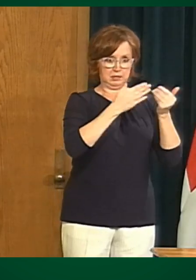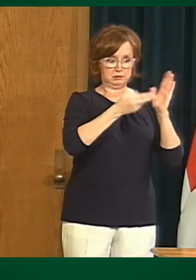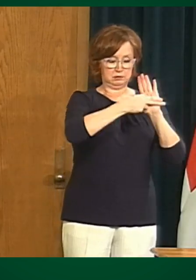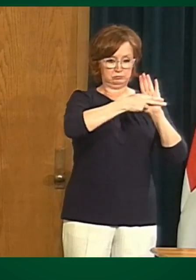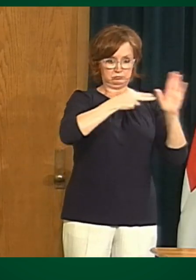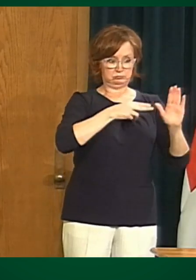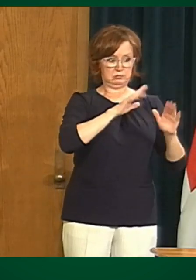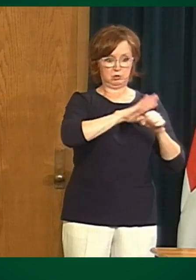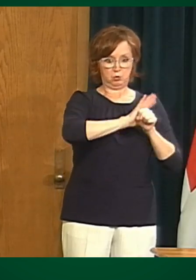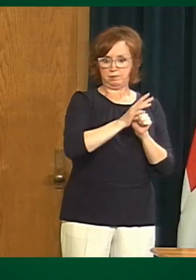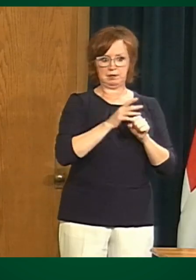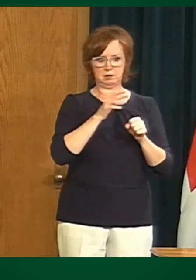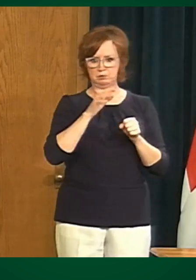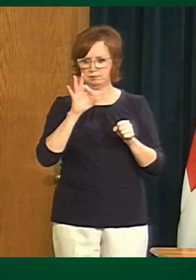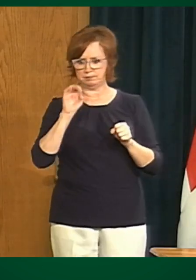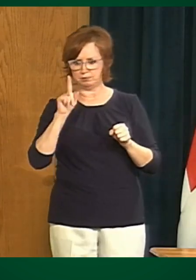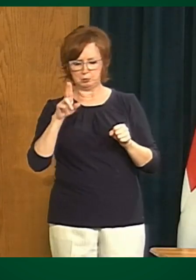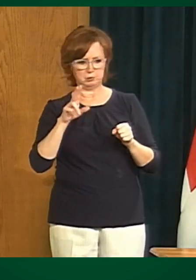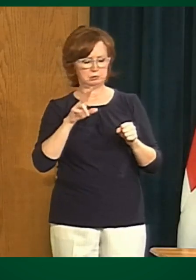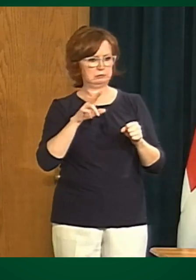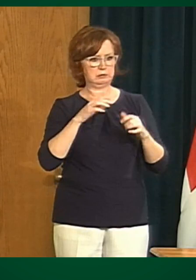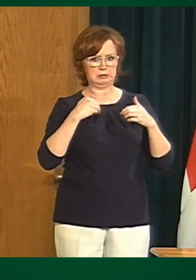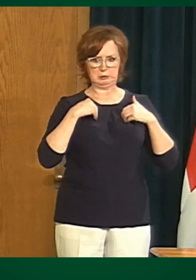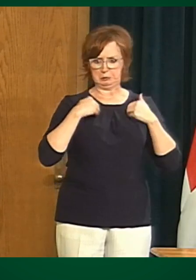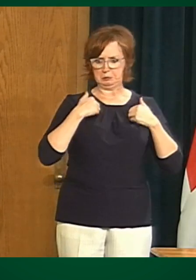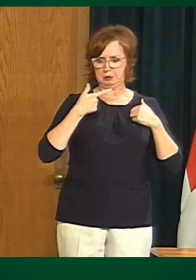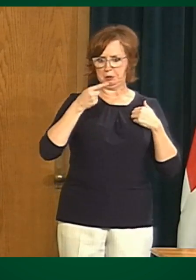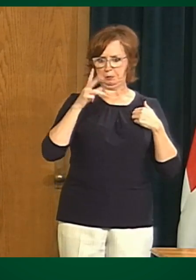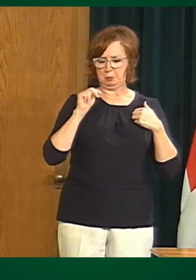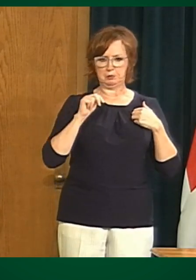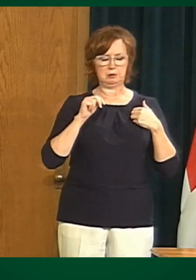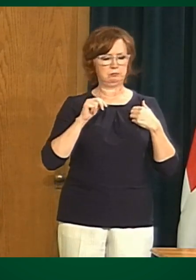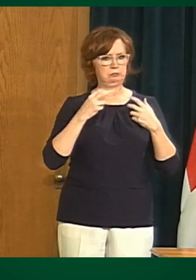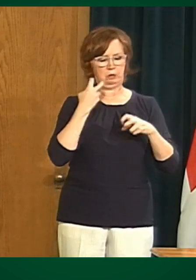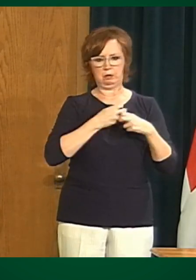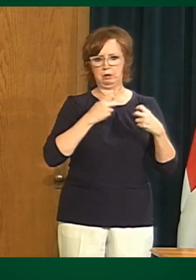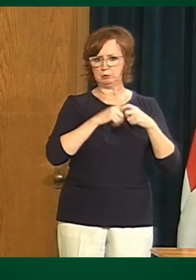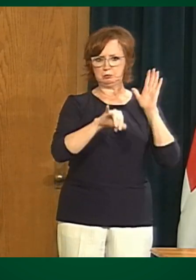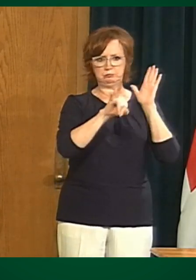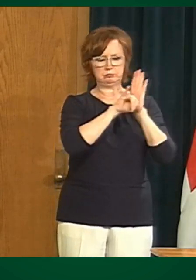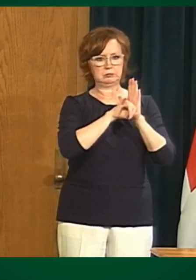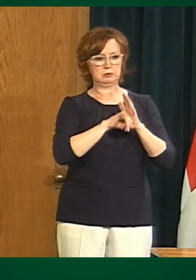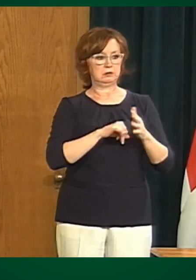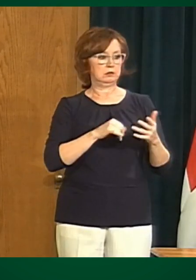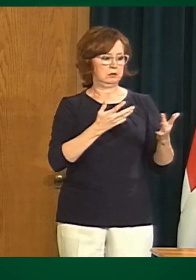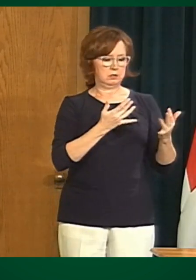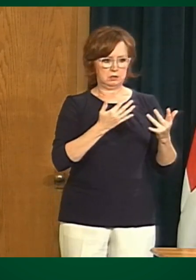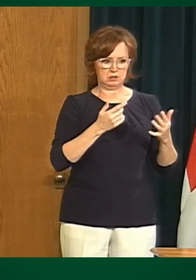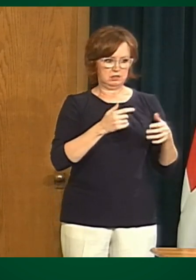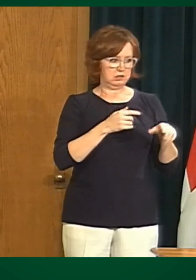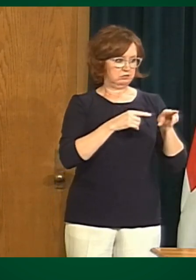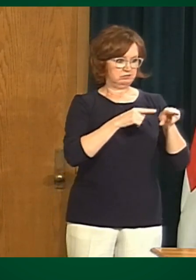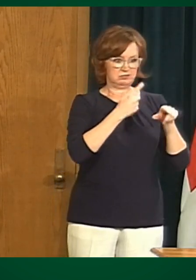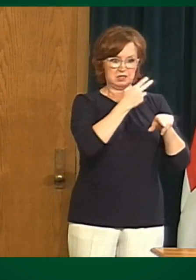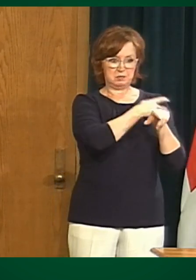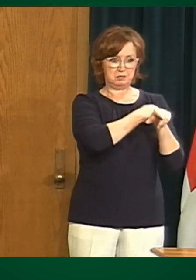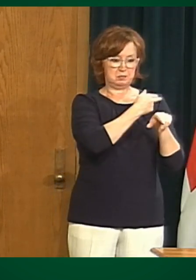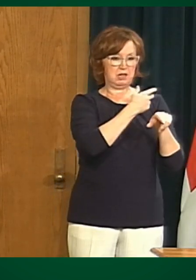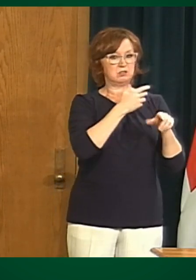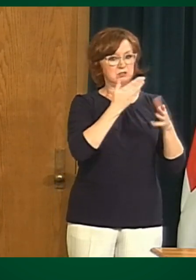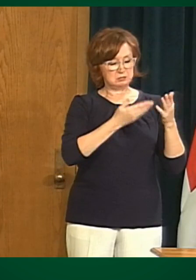disease. So until you have that positive result, there is no way you can say